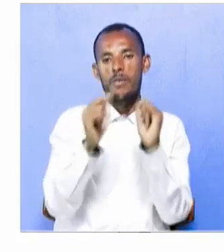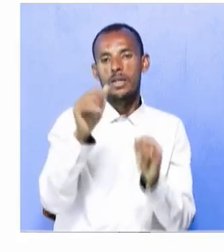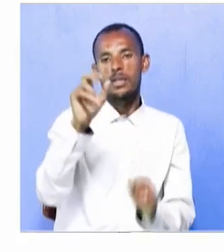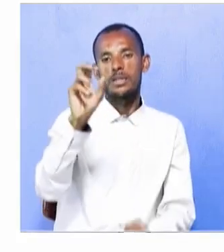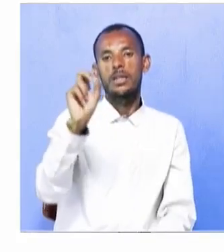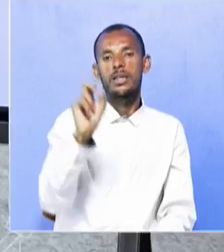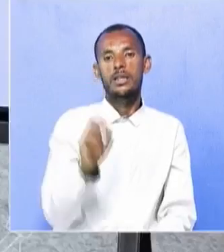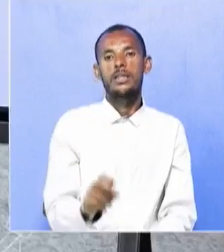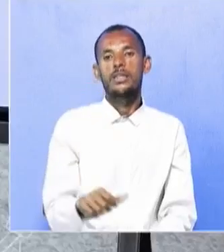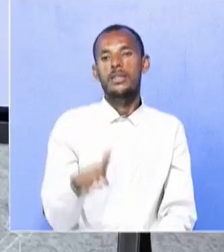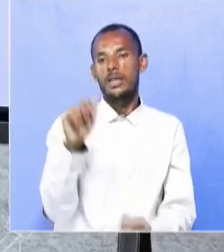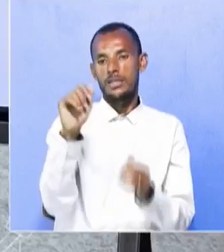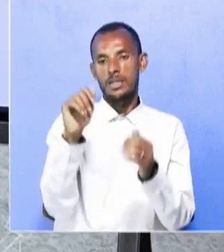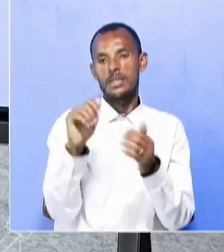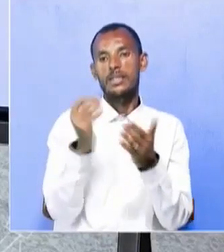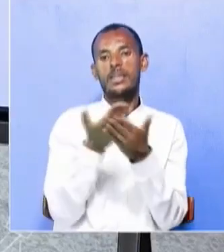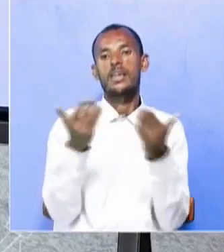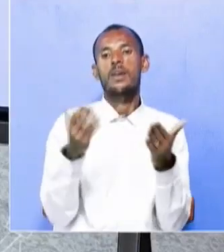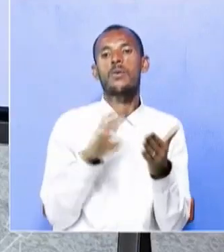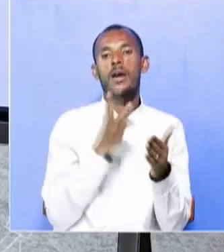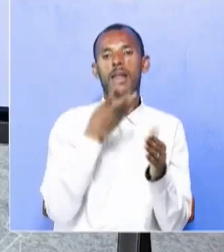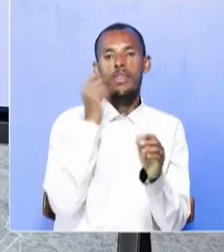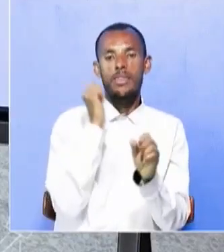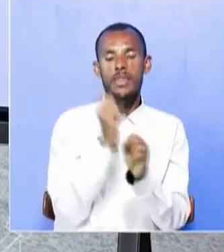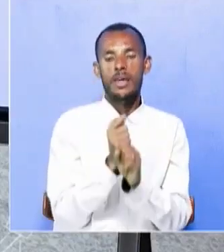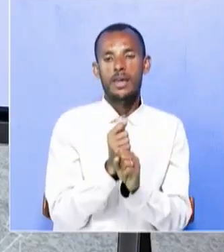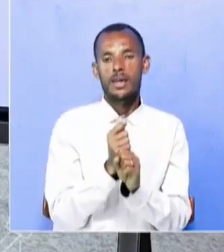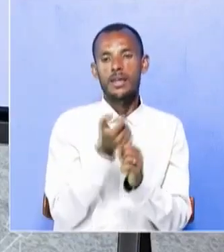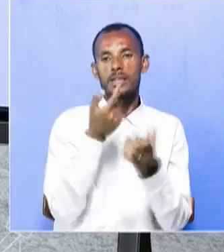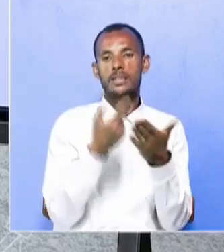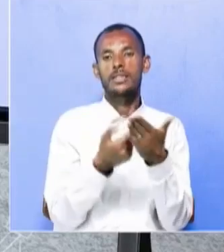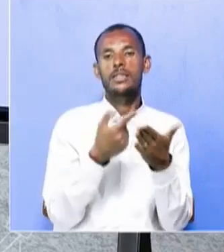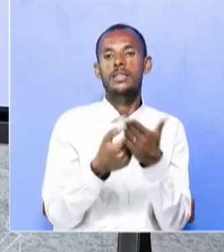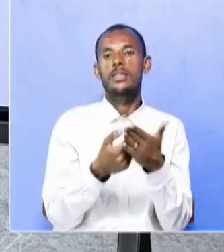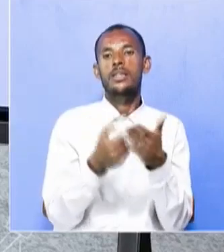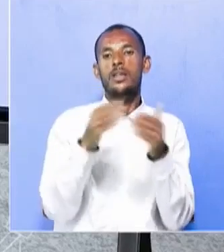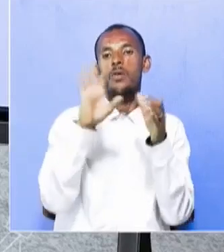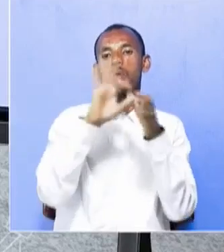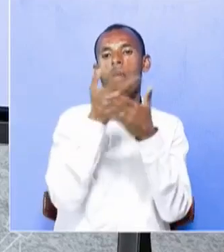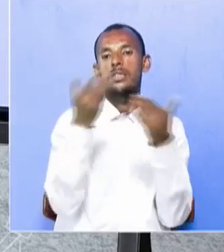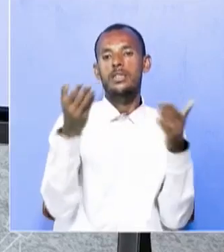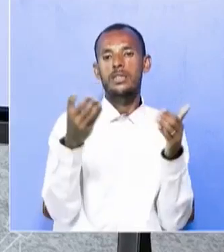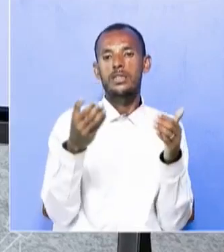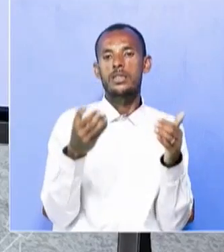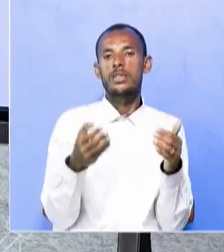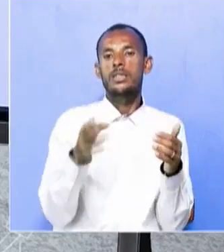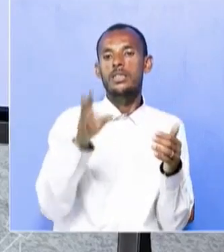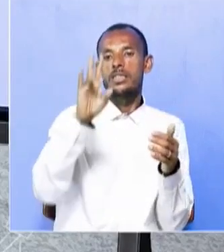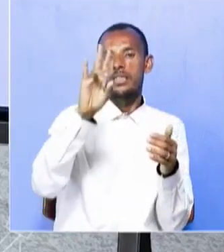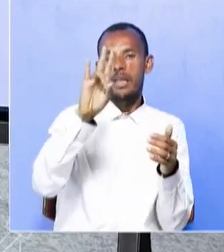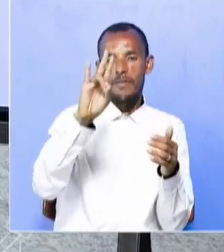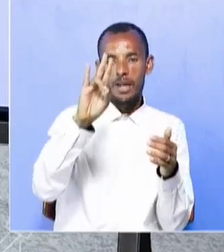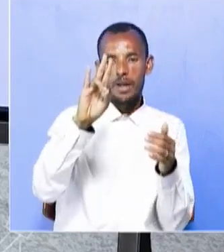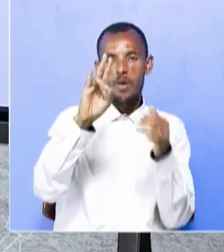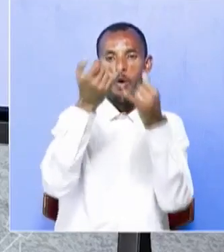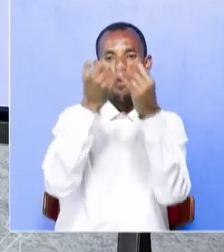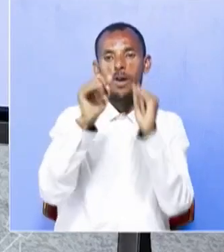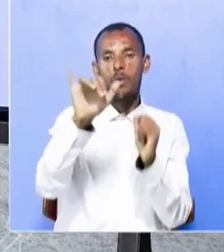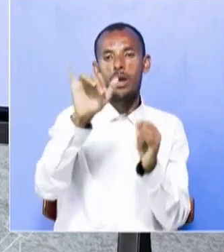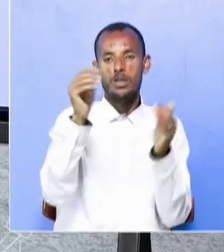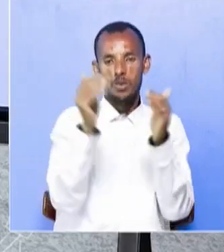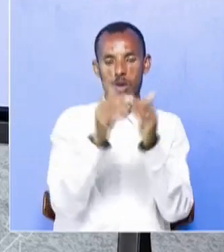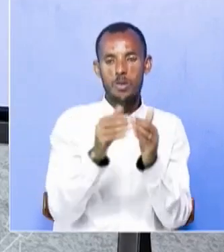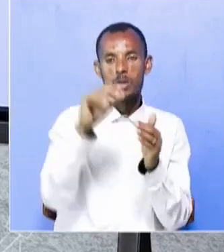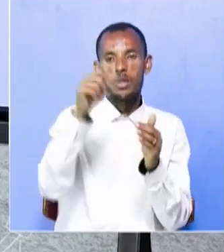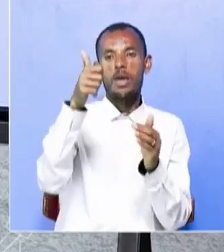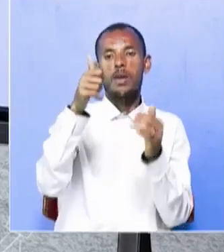The other thing that we can take from this equation is 7 over y and 10 over 30